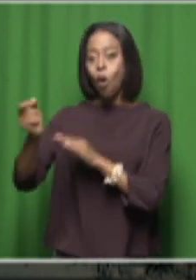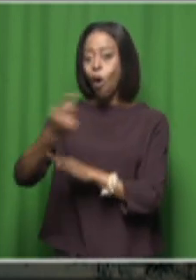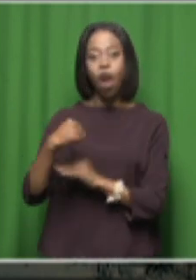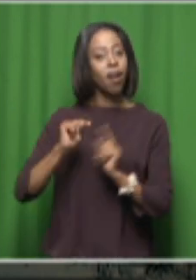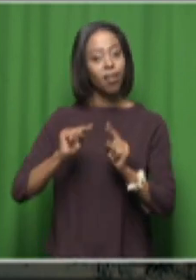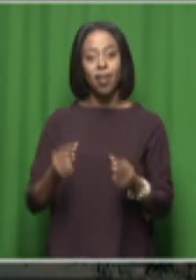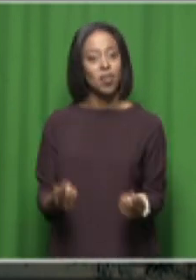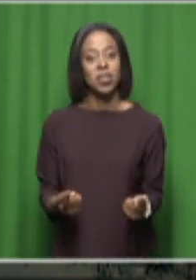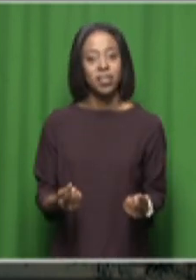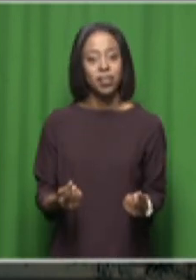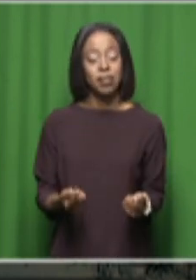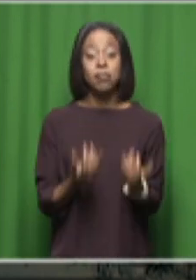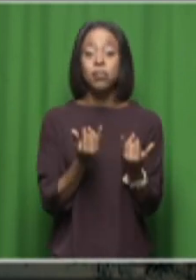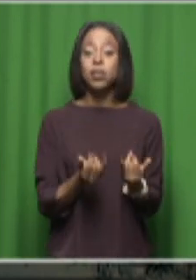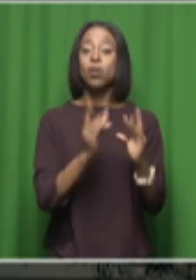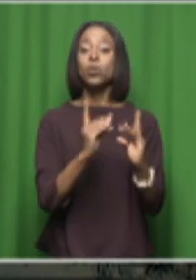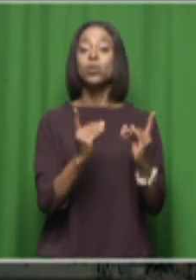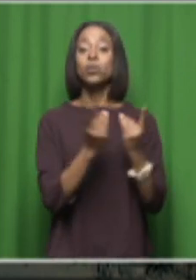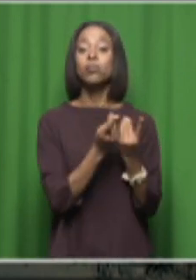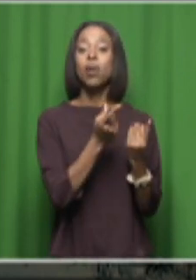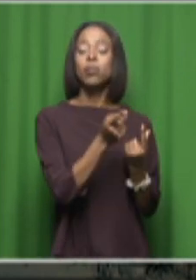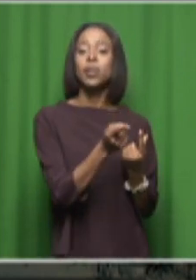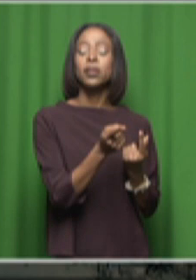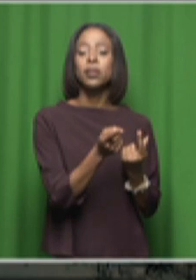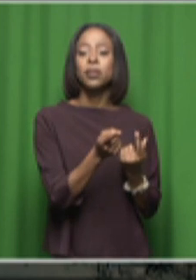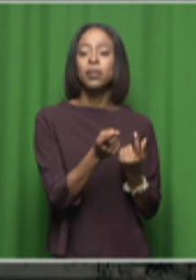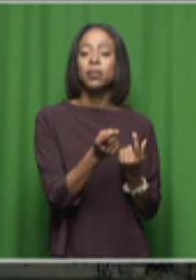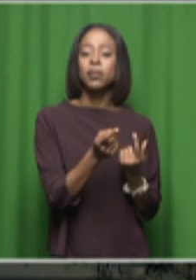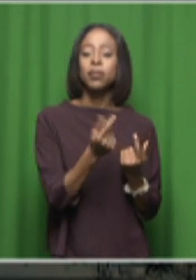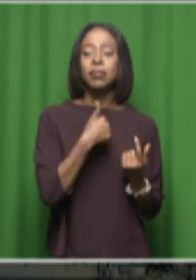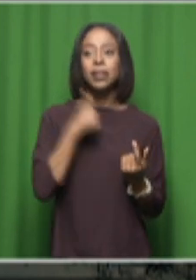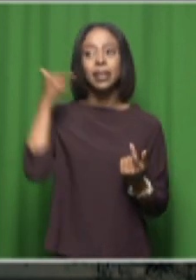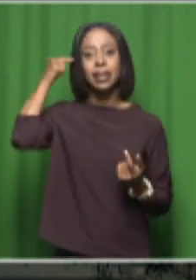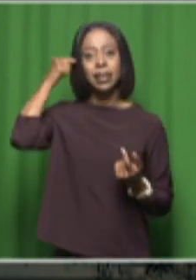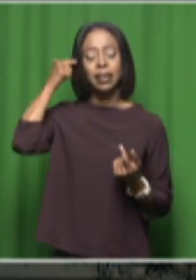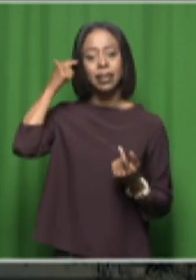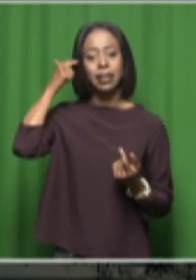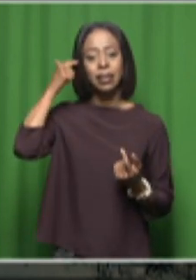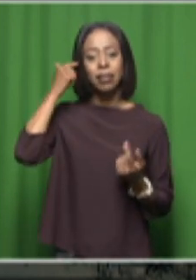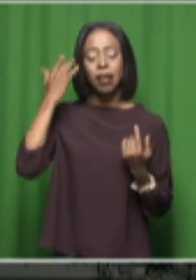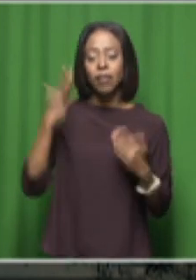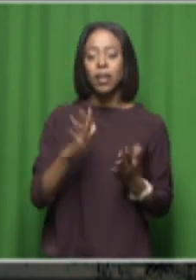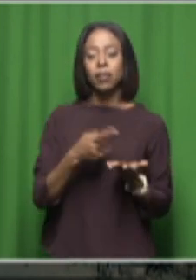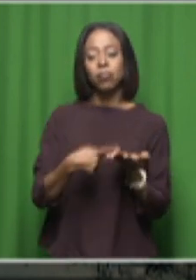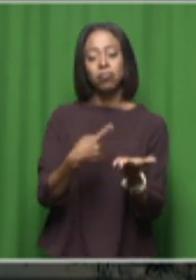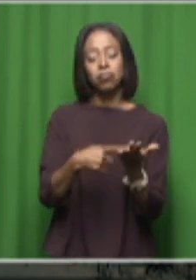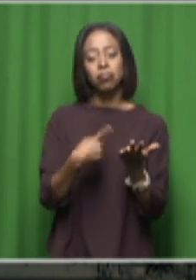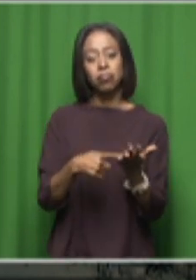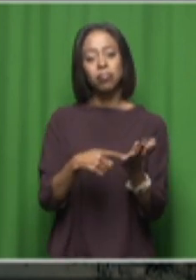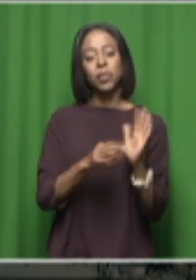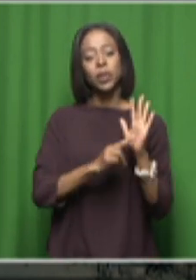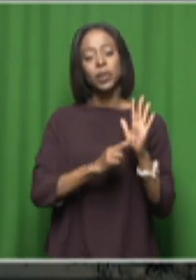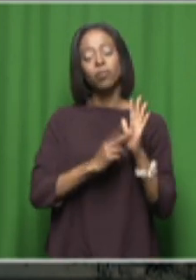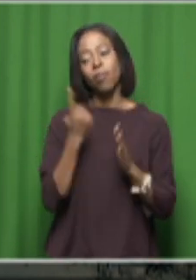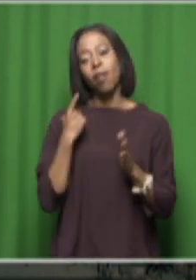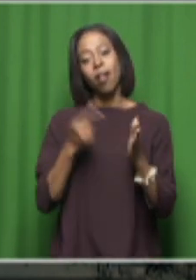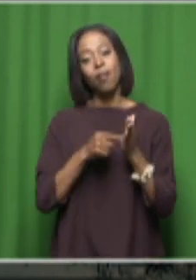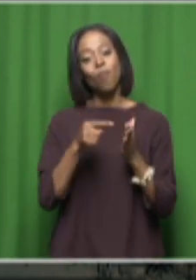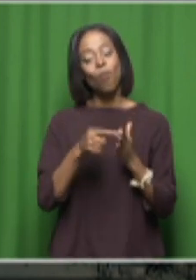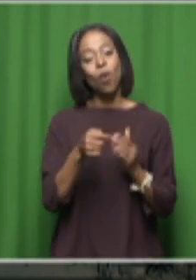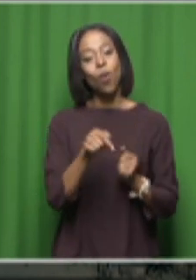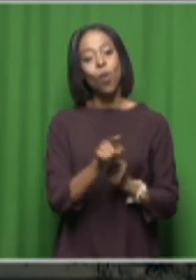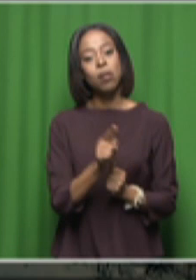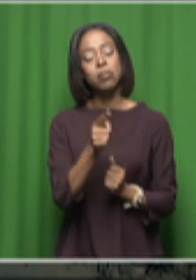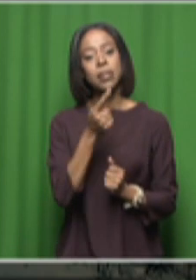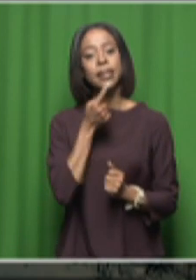children. So the department, I would imagine, and then I had a conversation with the spokesperson last week,